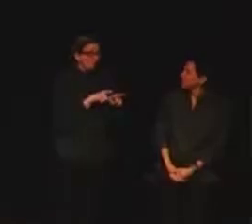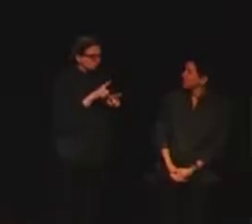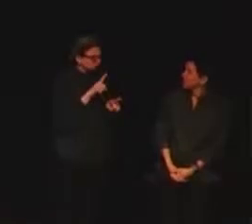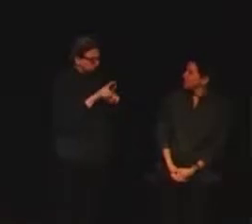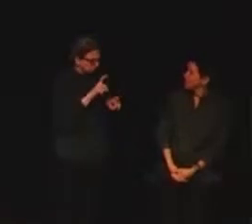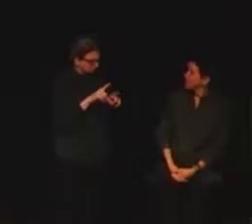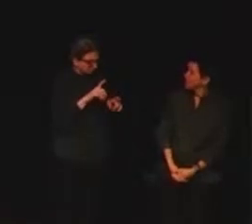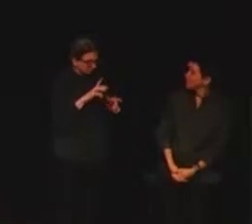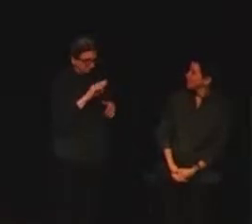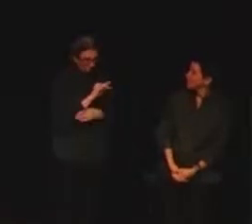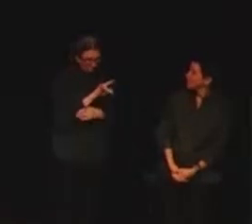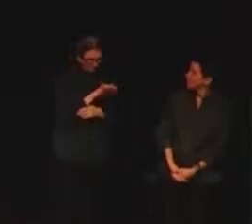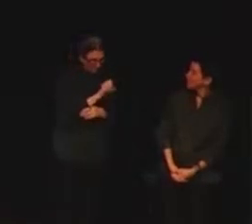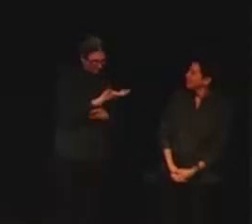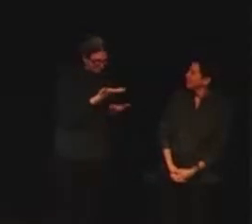questions of Michael here. So